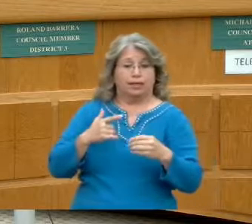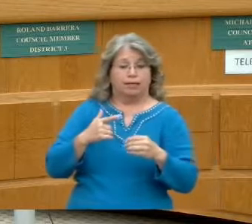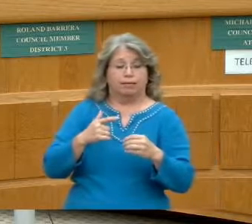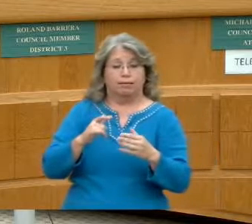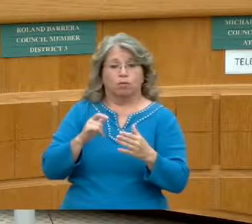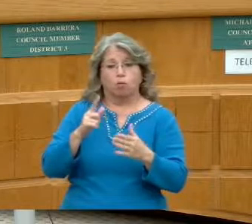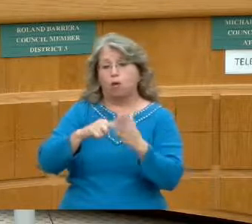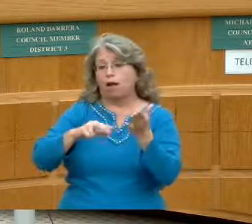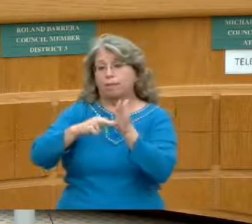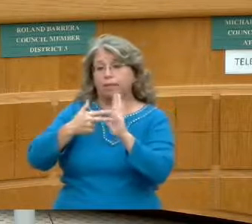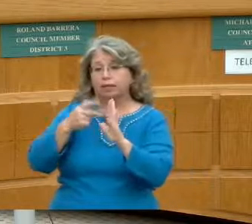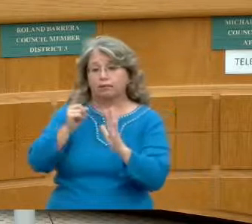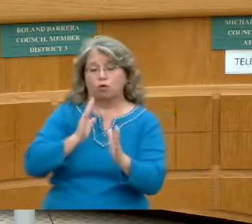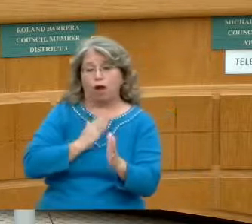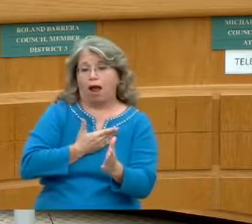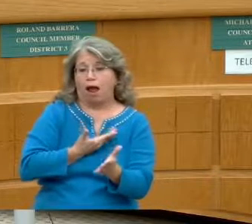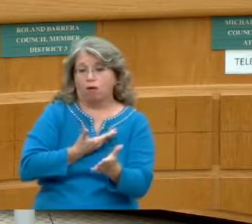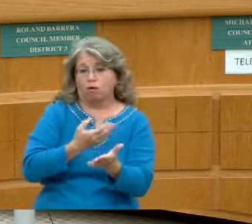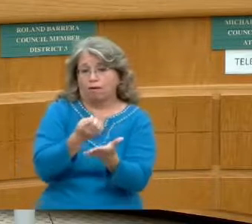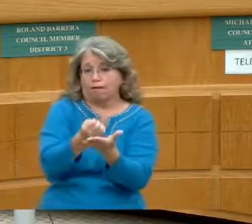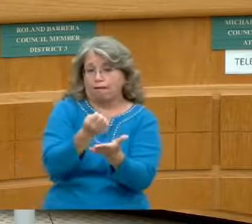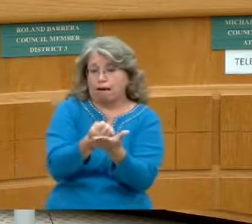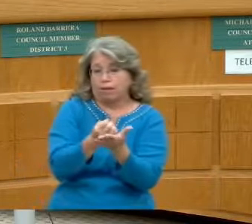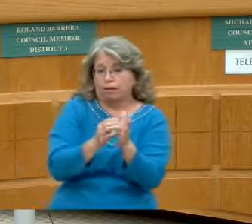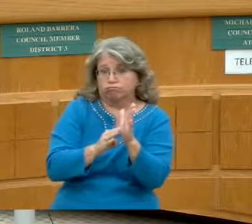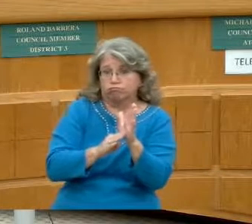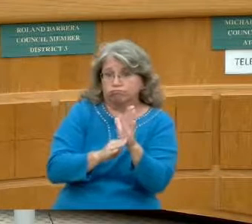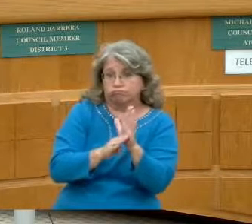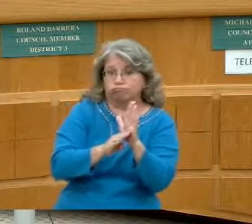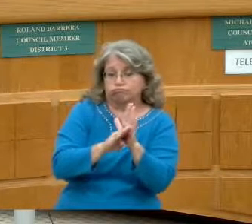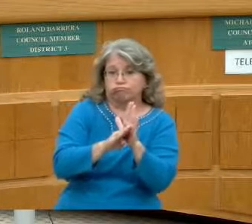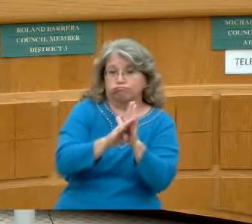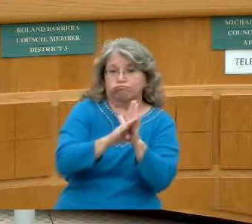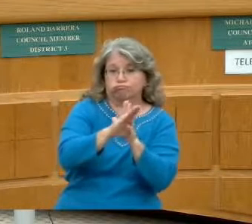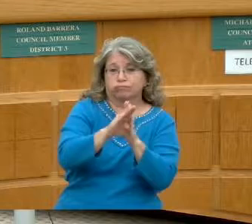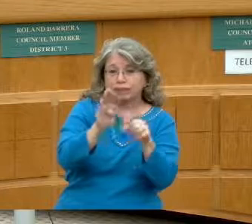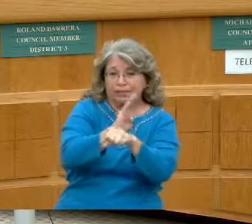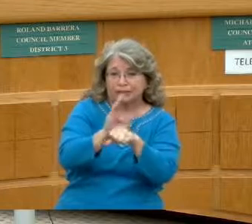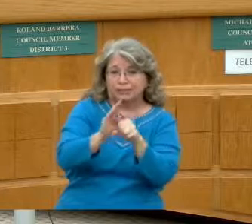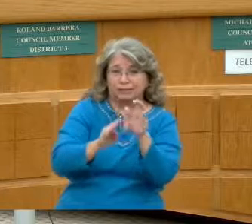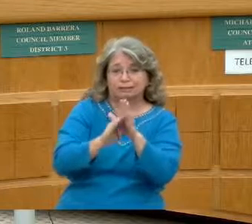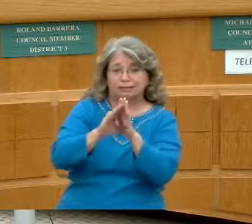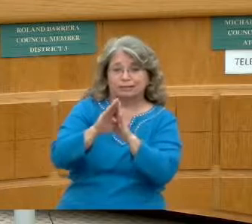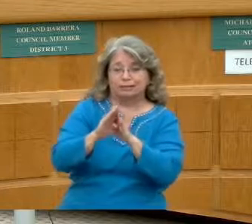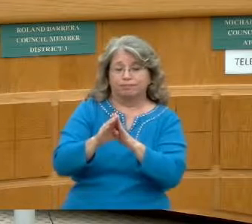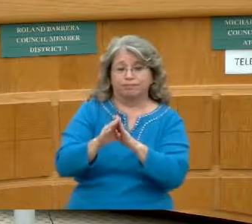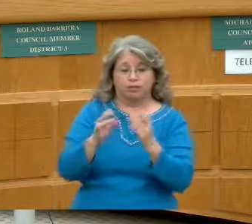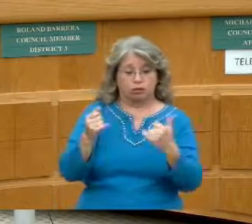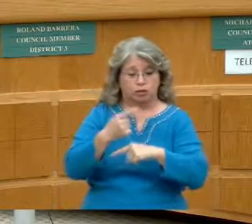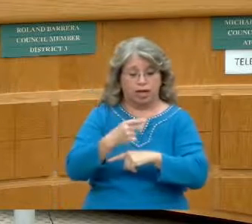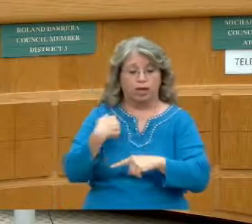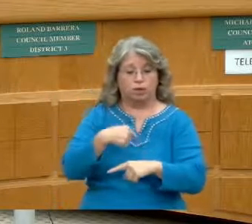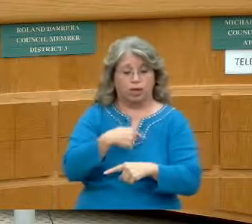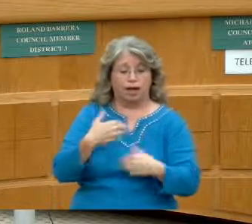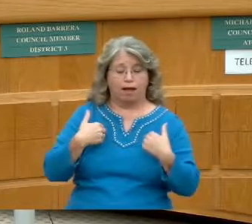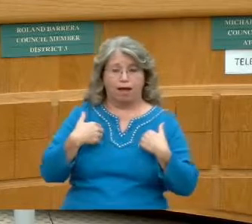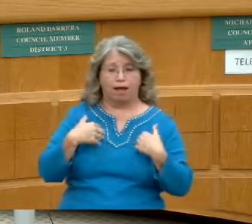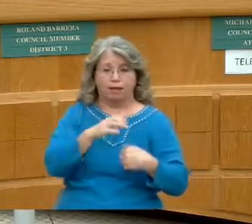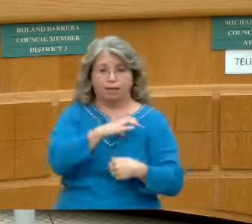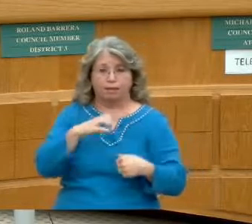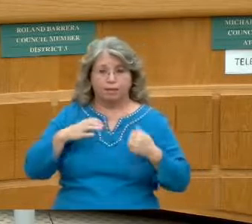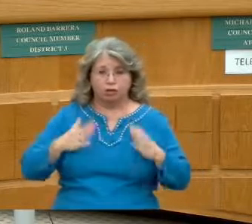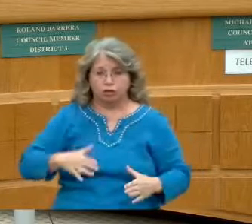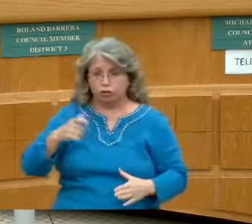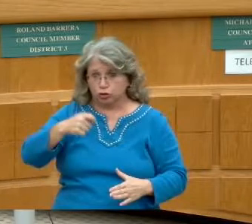recovery. And I'd really like to highlight that today, specifically because although we had Commissioners Court, today I spent some